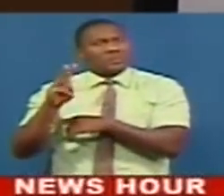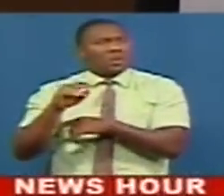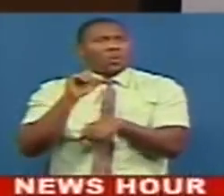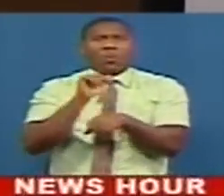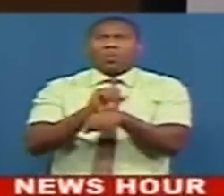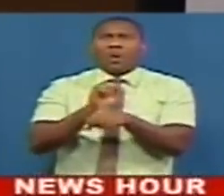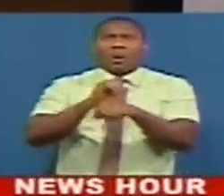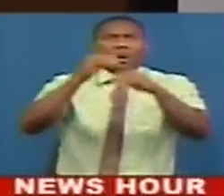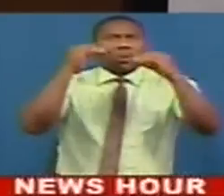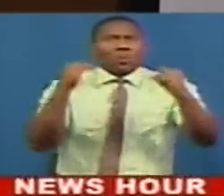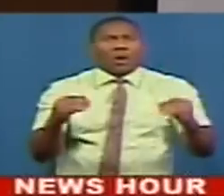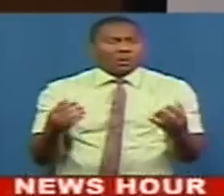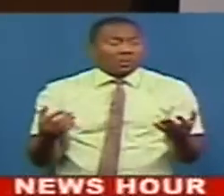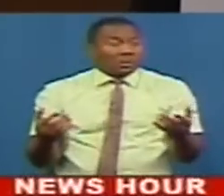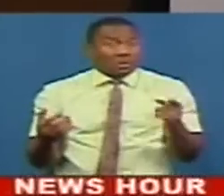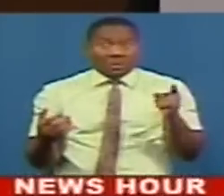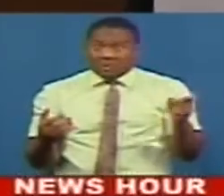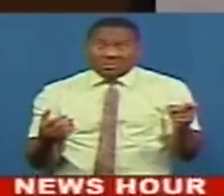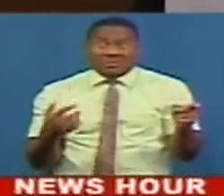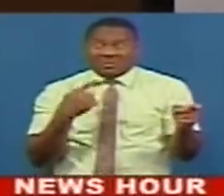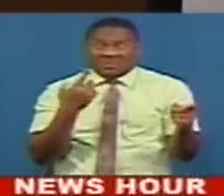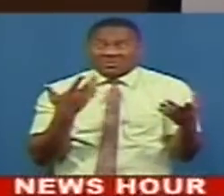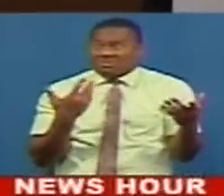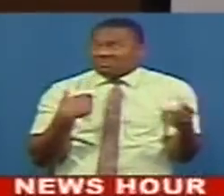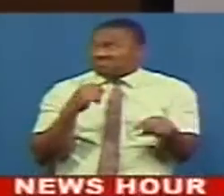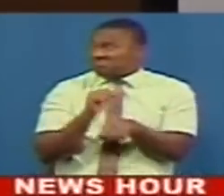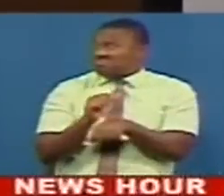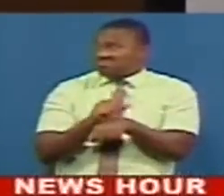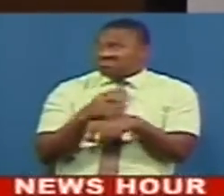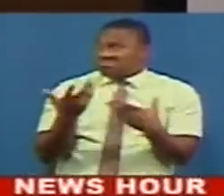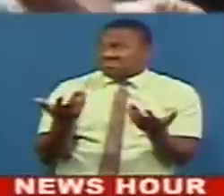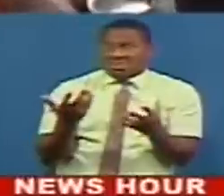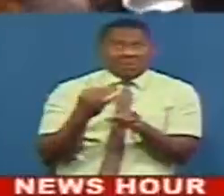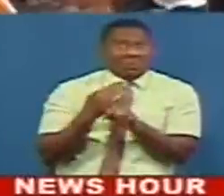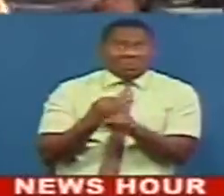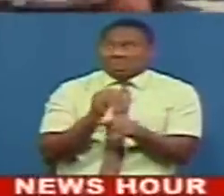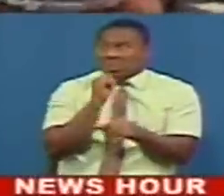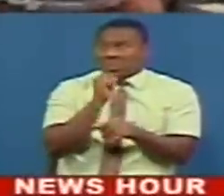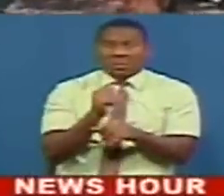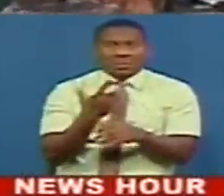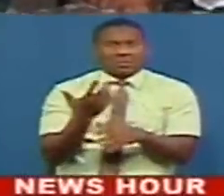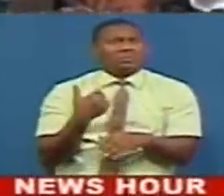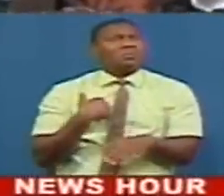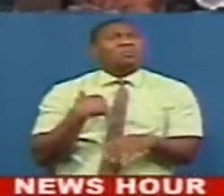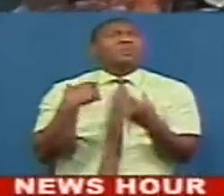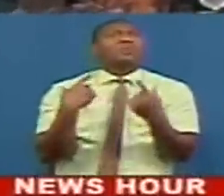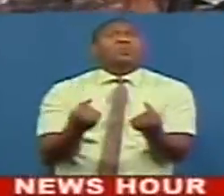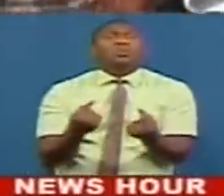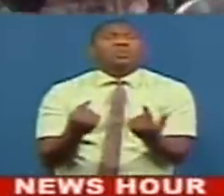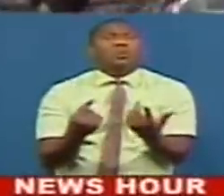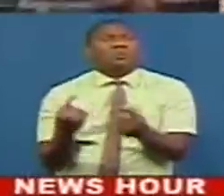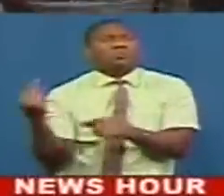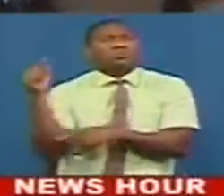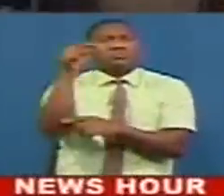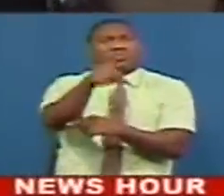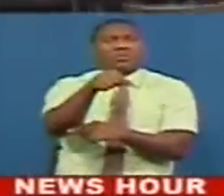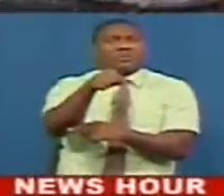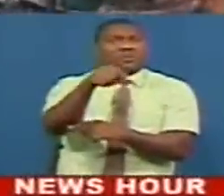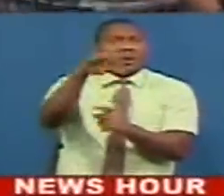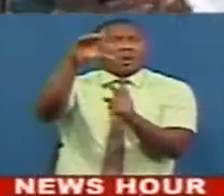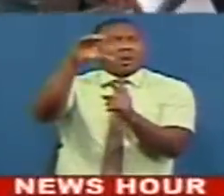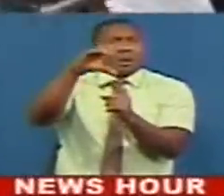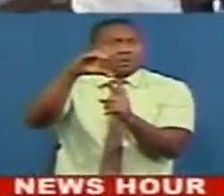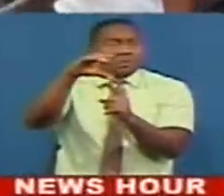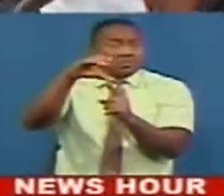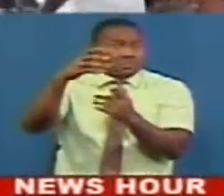been posted. Fadila says once she didn't get a job in the formal sector, the only option left for her was to move to the